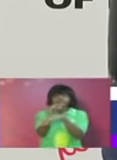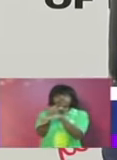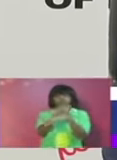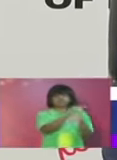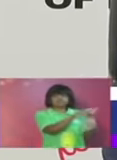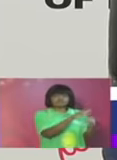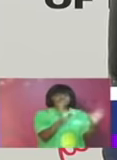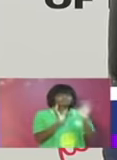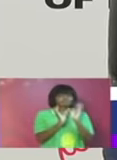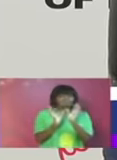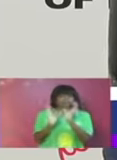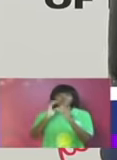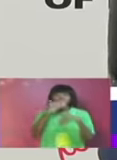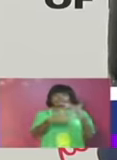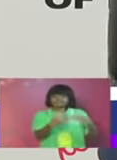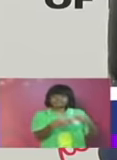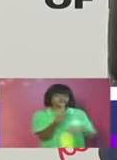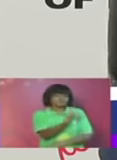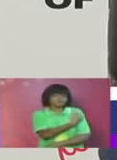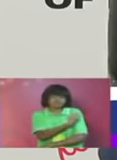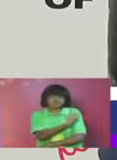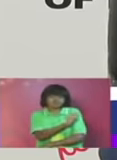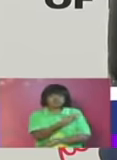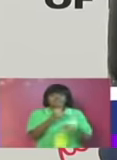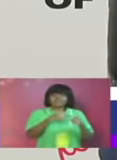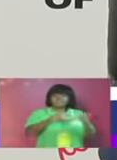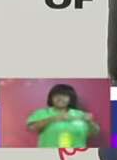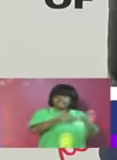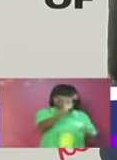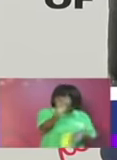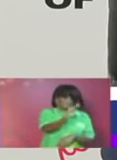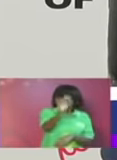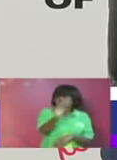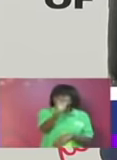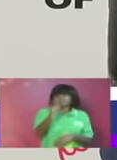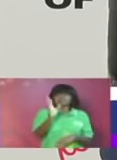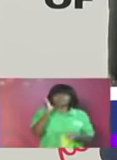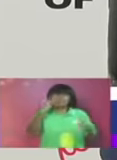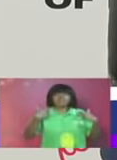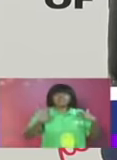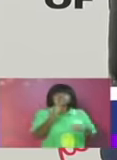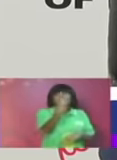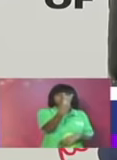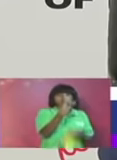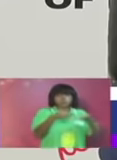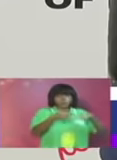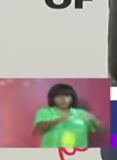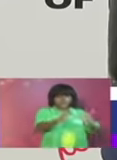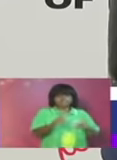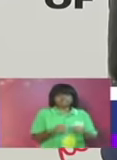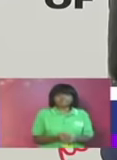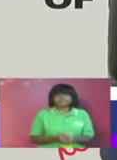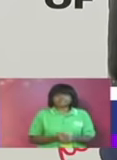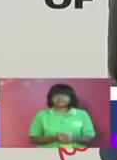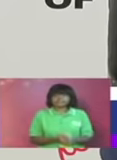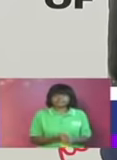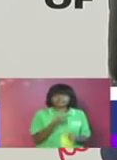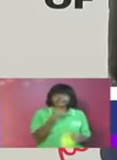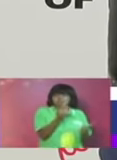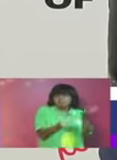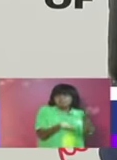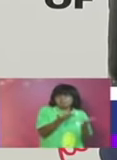will be afforded 2 options to get these vaccines. Actually 3 options. We have